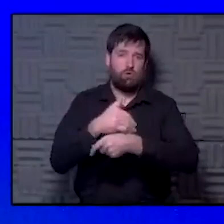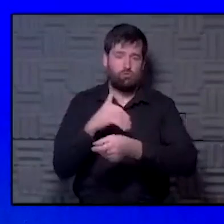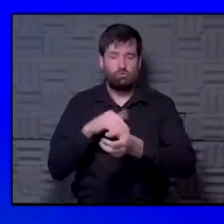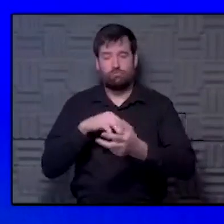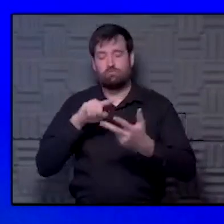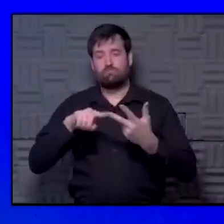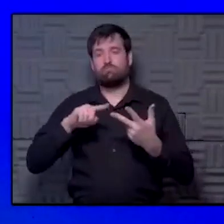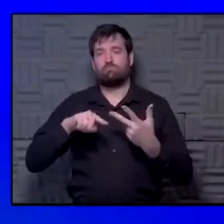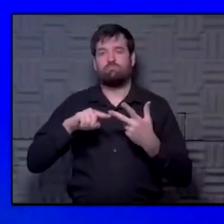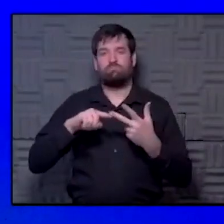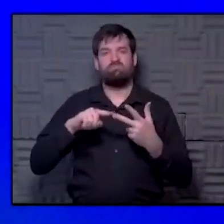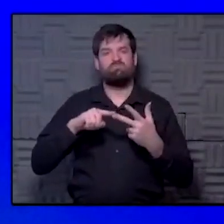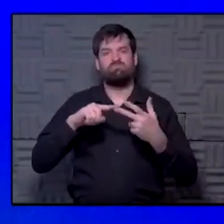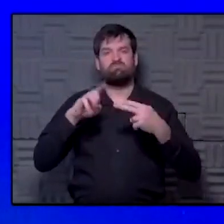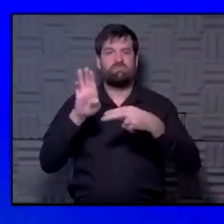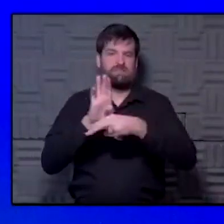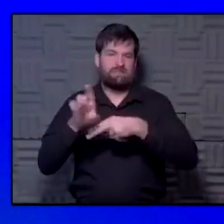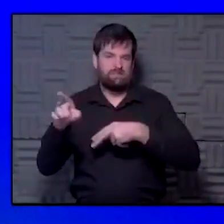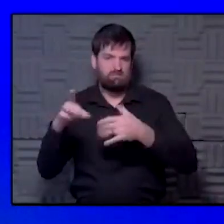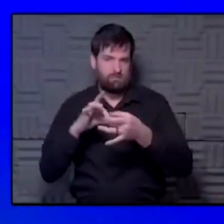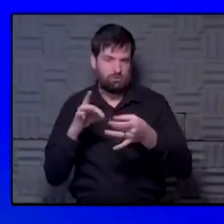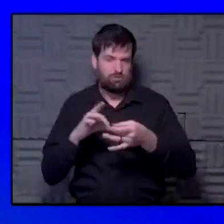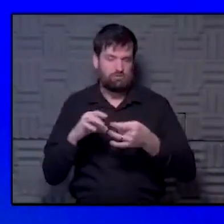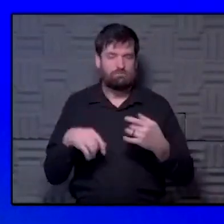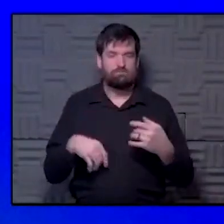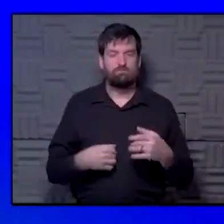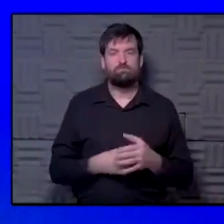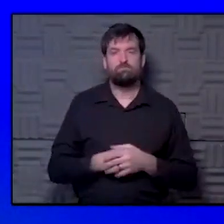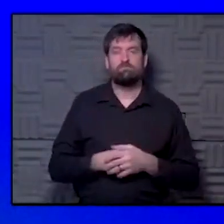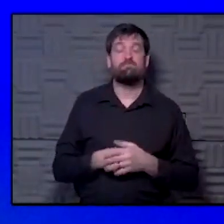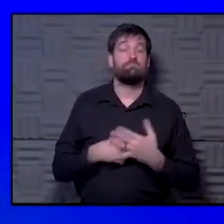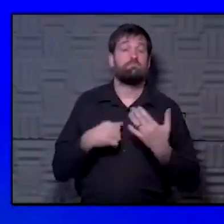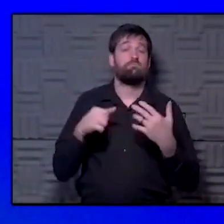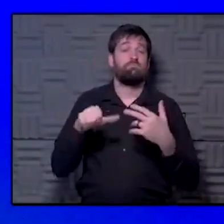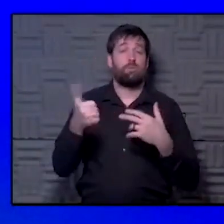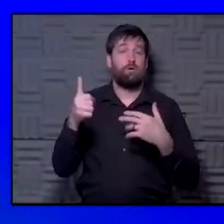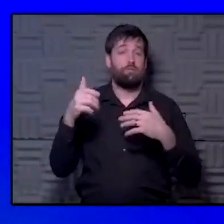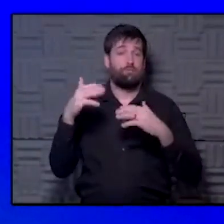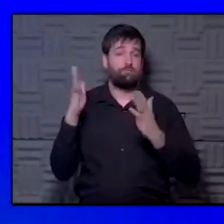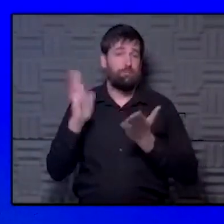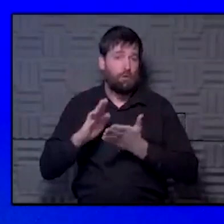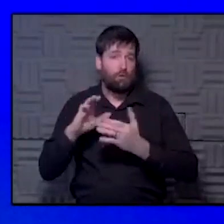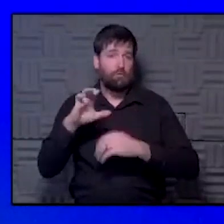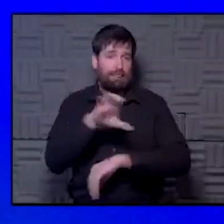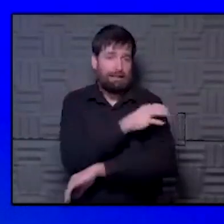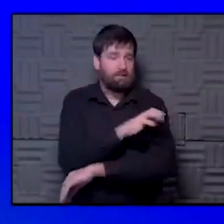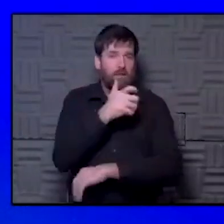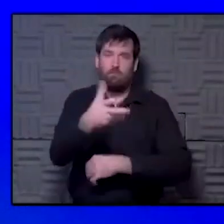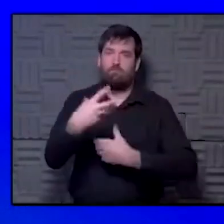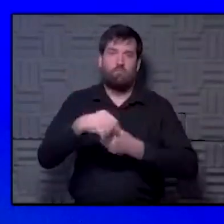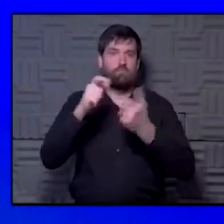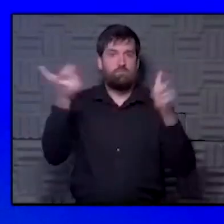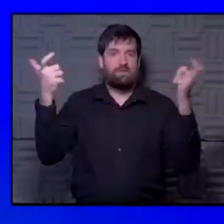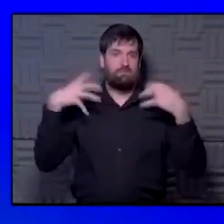going to be those commercial entities that you talked about. So I think with those other smaller clinics, if they're not part of a larger health system, or